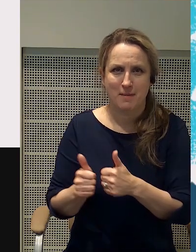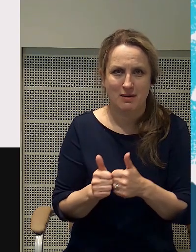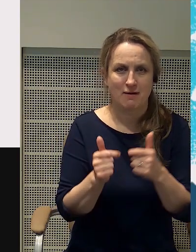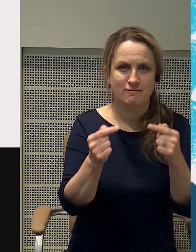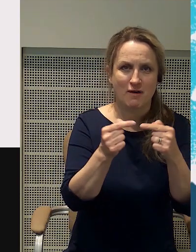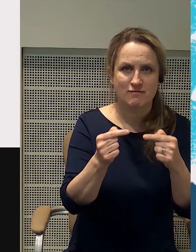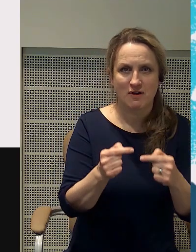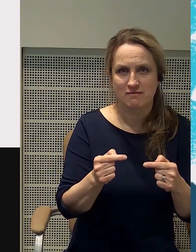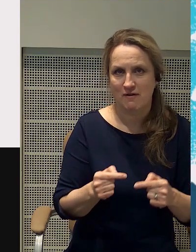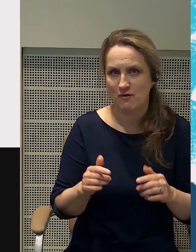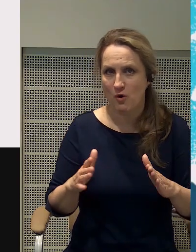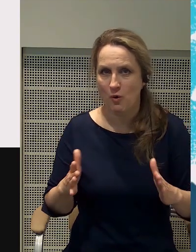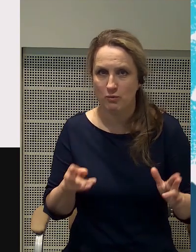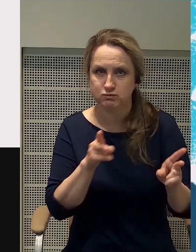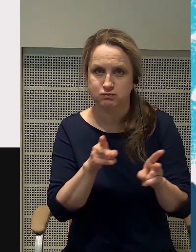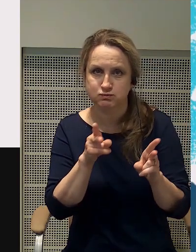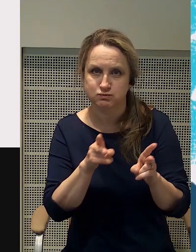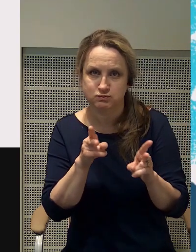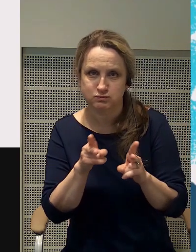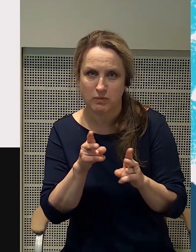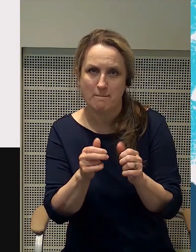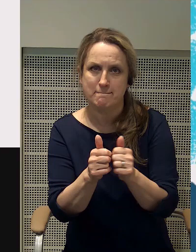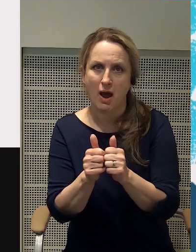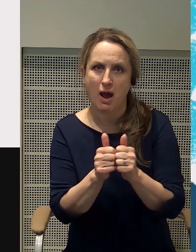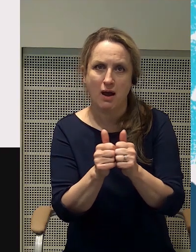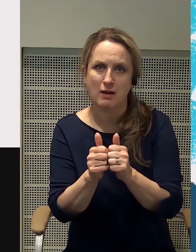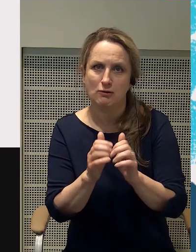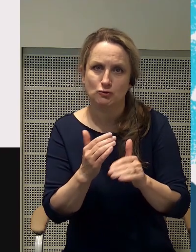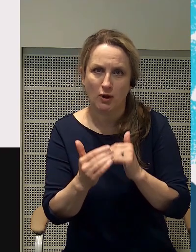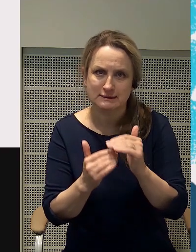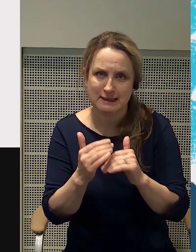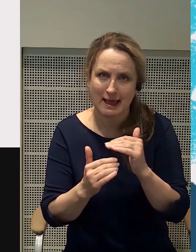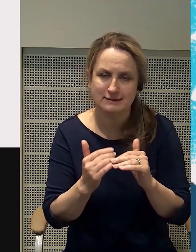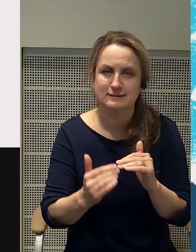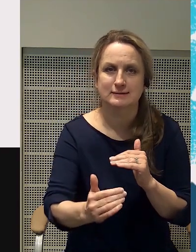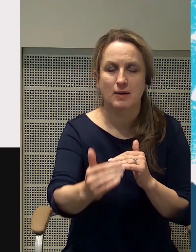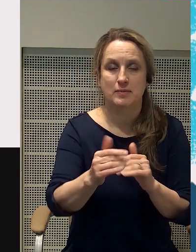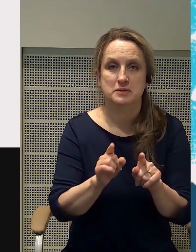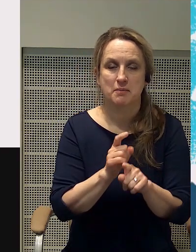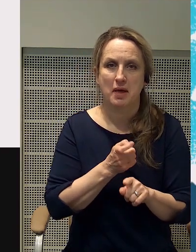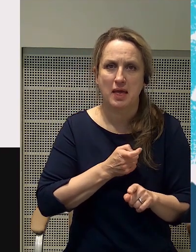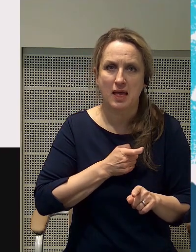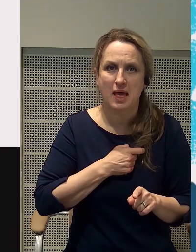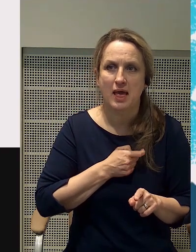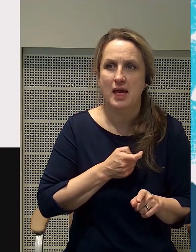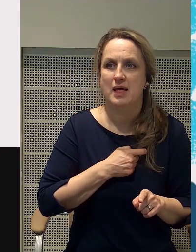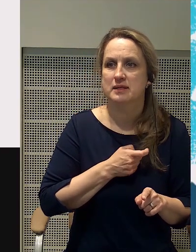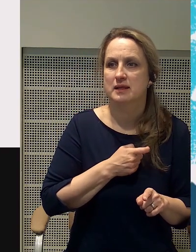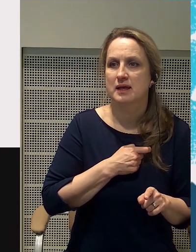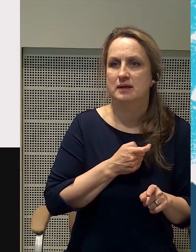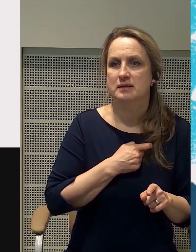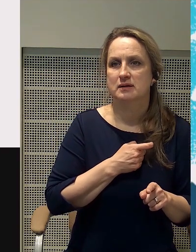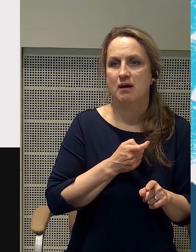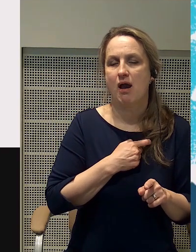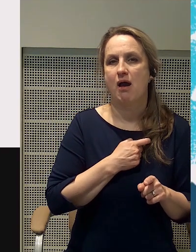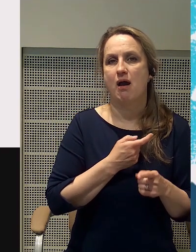can help at the level of ethics and also market access and so on. We can